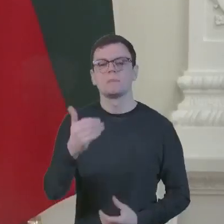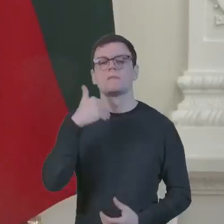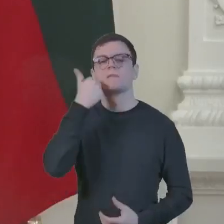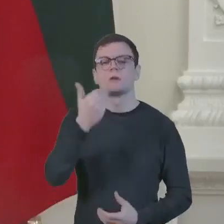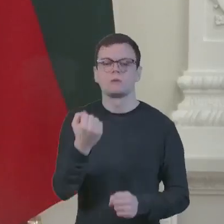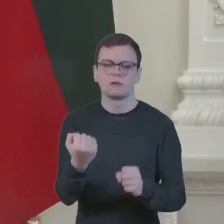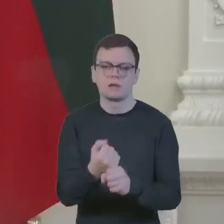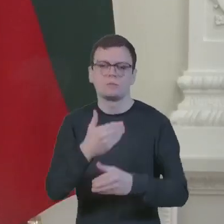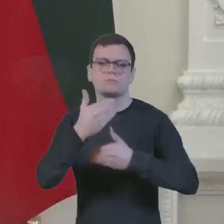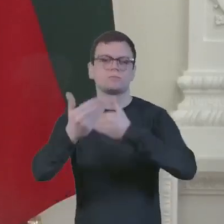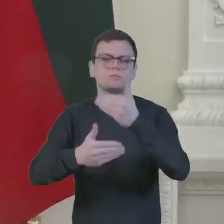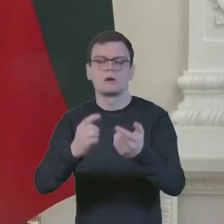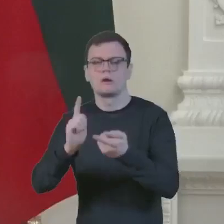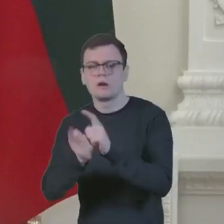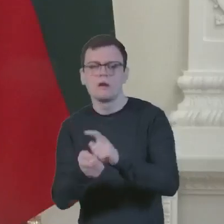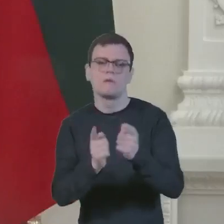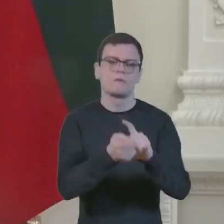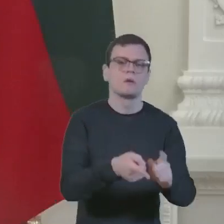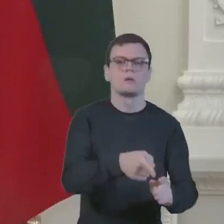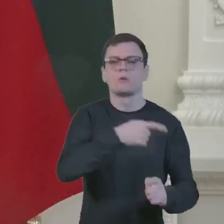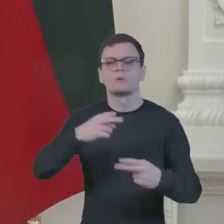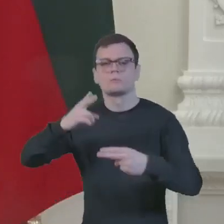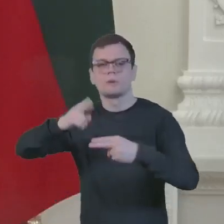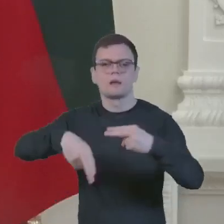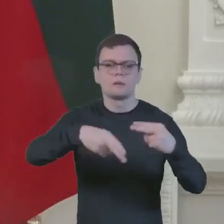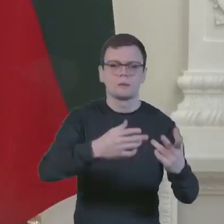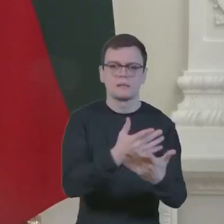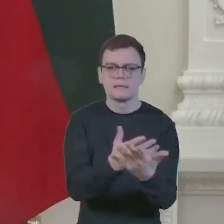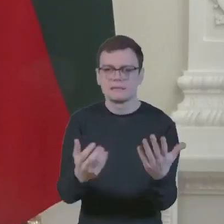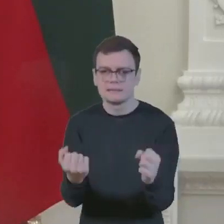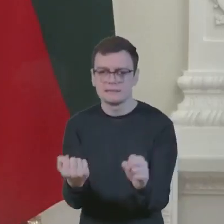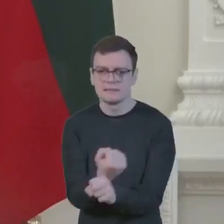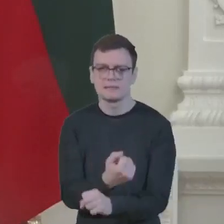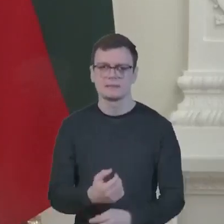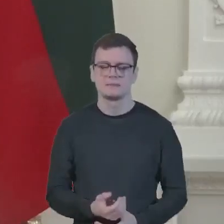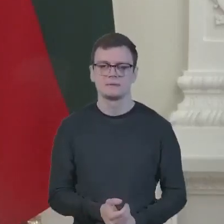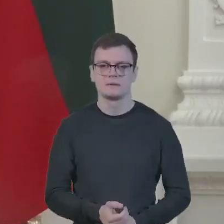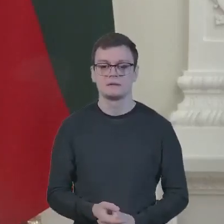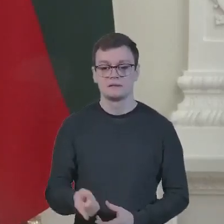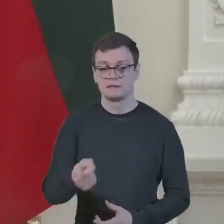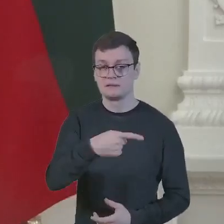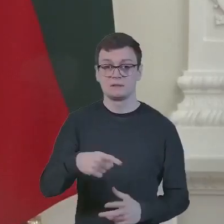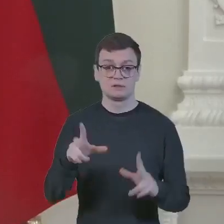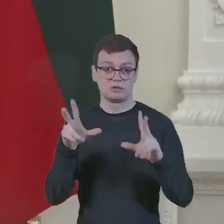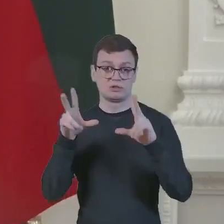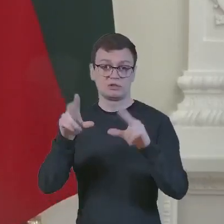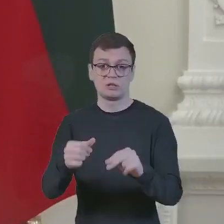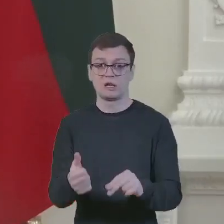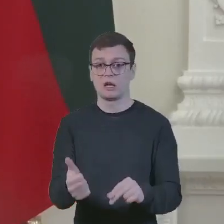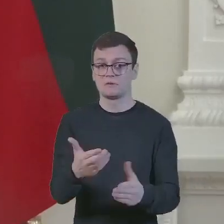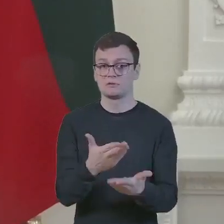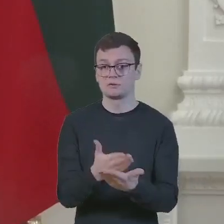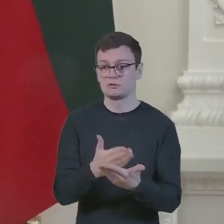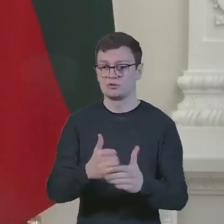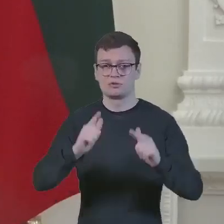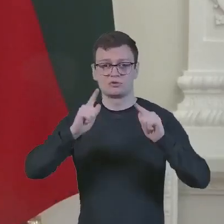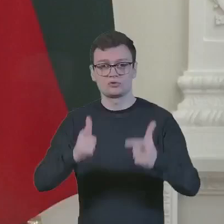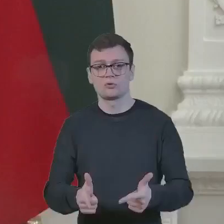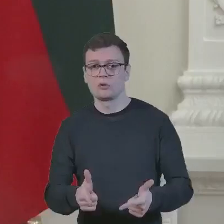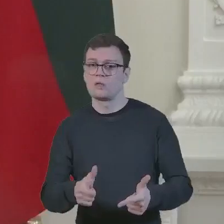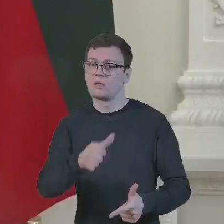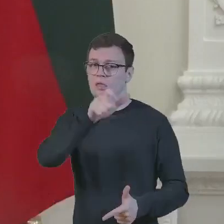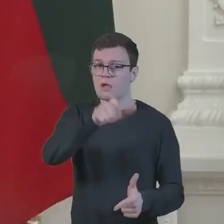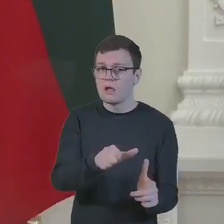Of course, later on, a very difficult path will follow. Decisions will have